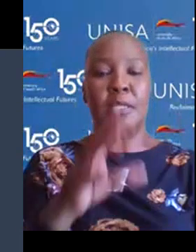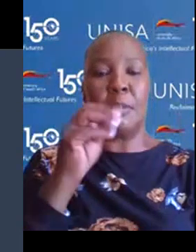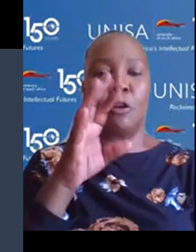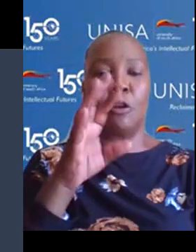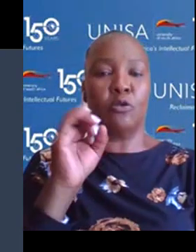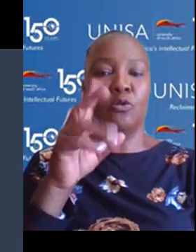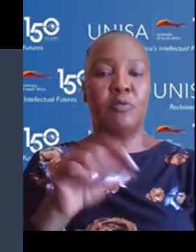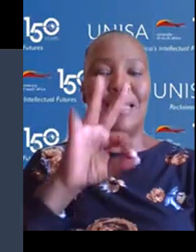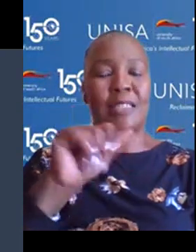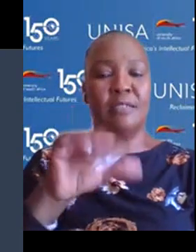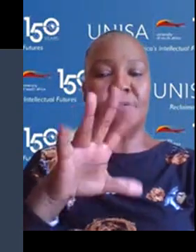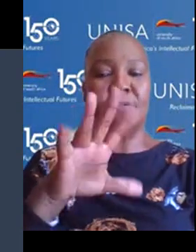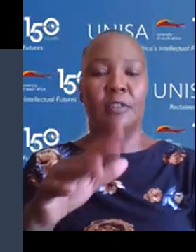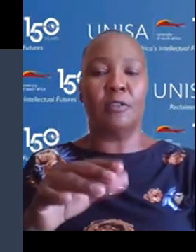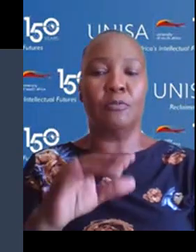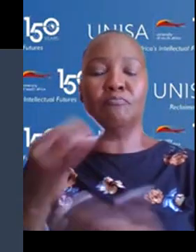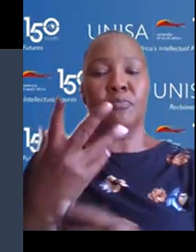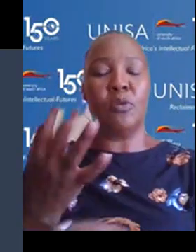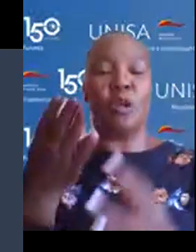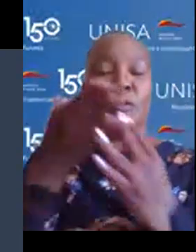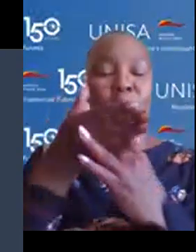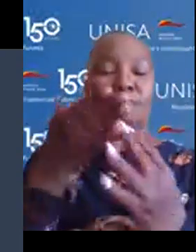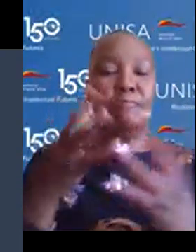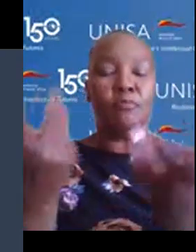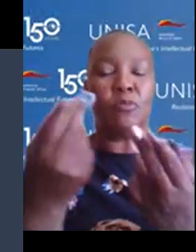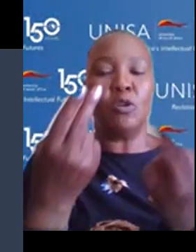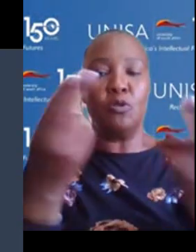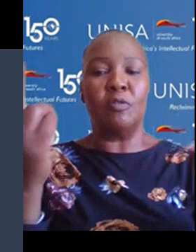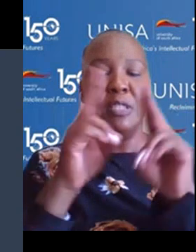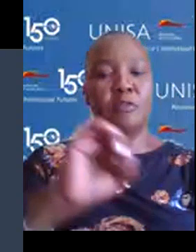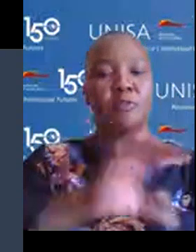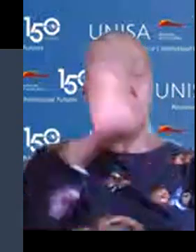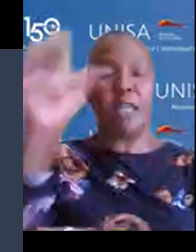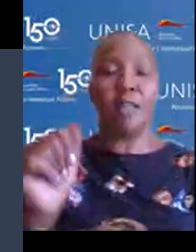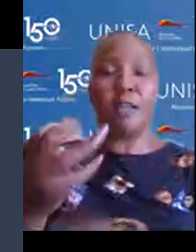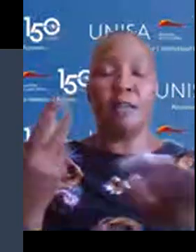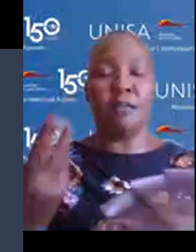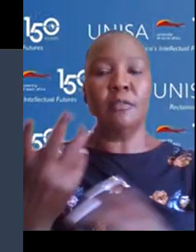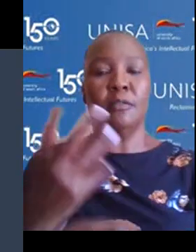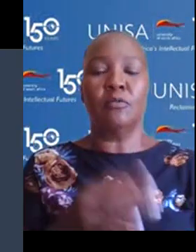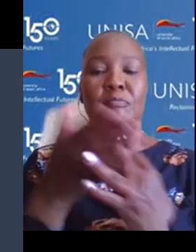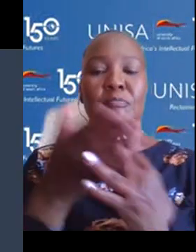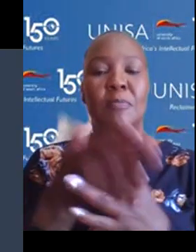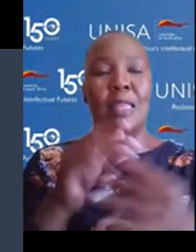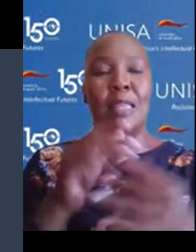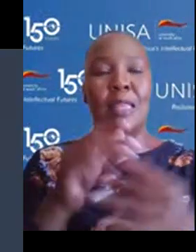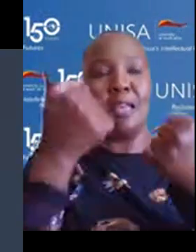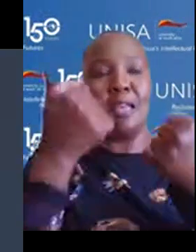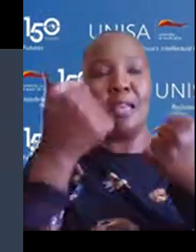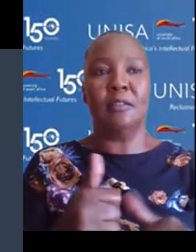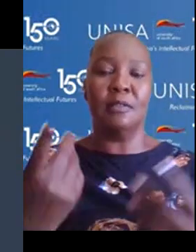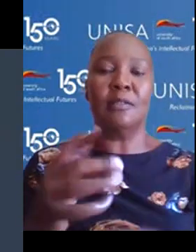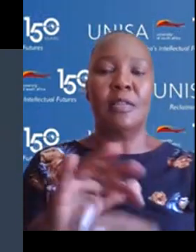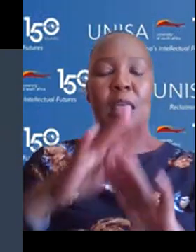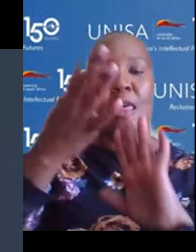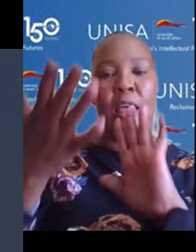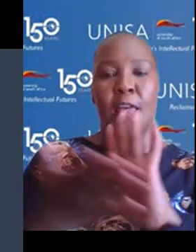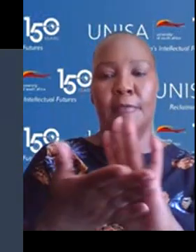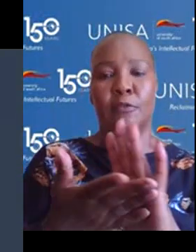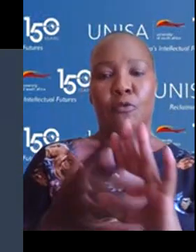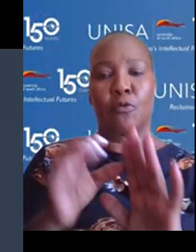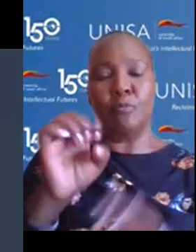365 account, which you would log in. If you're at the University of UNISA, you log in with that account, and that's the whole ecosystem